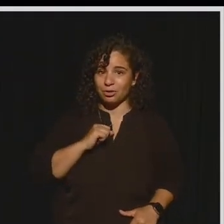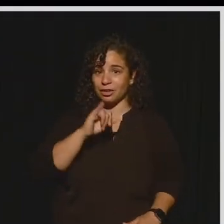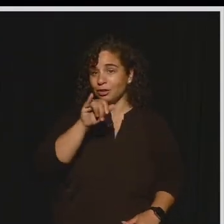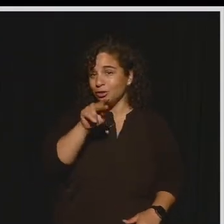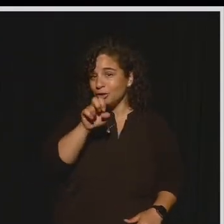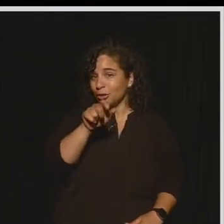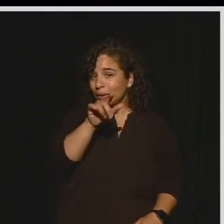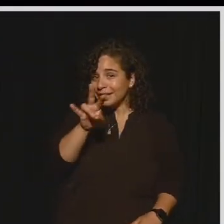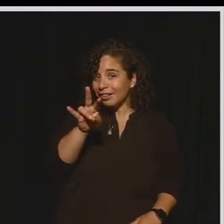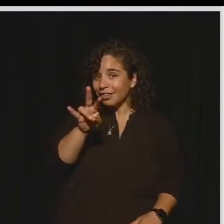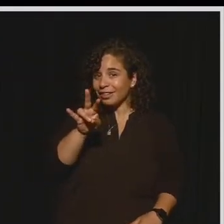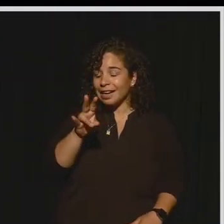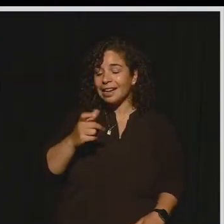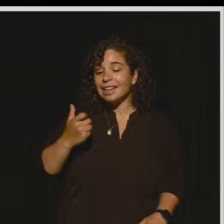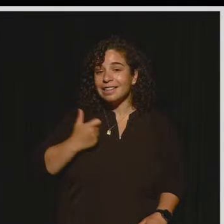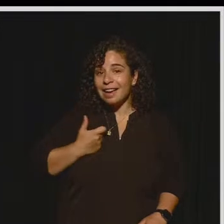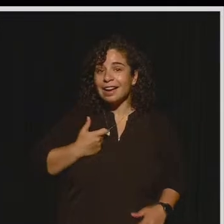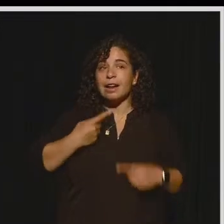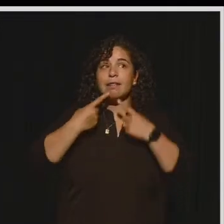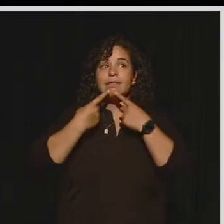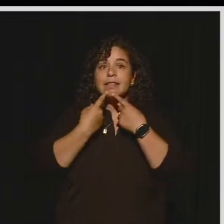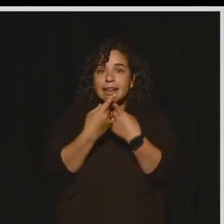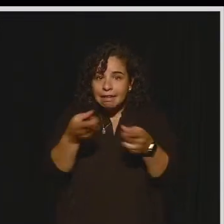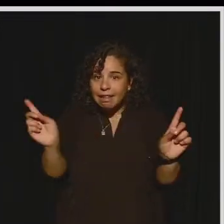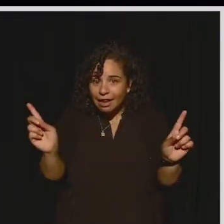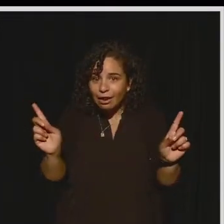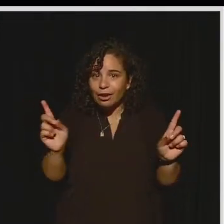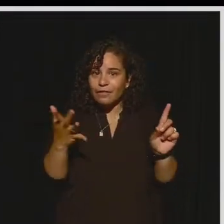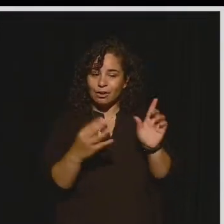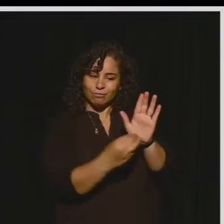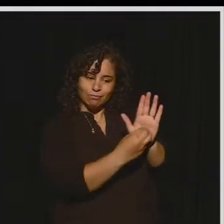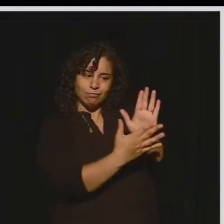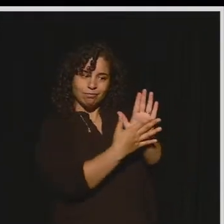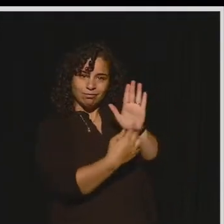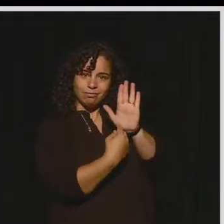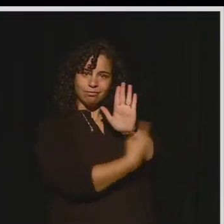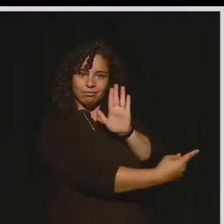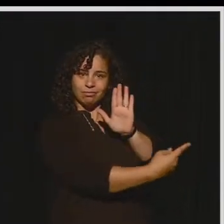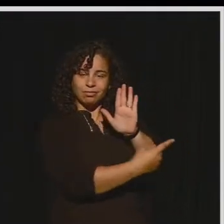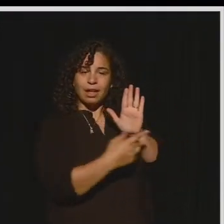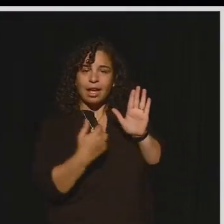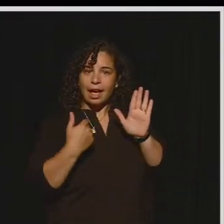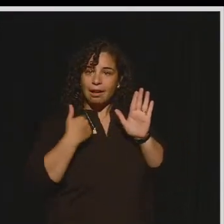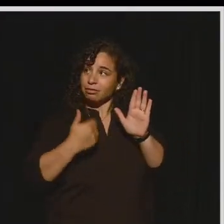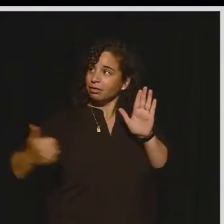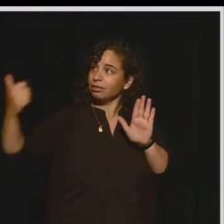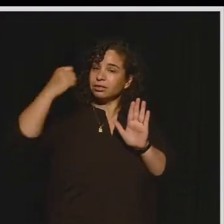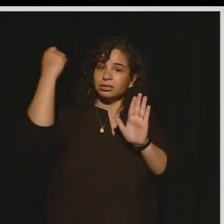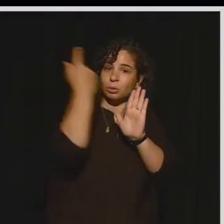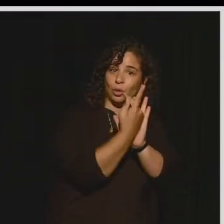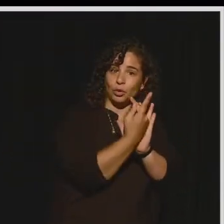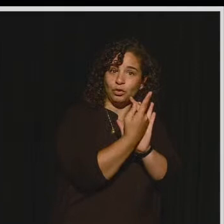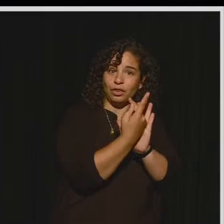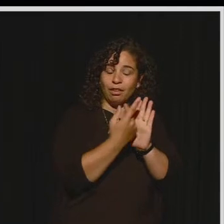June, Canada declared, it was written, it received royal assent